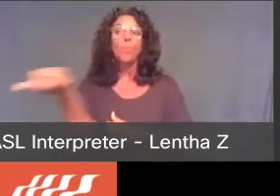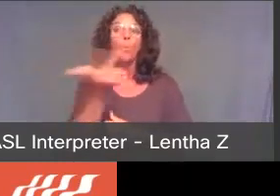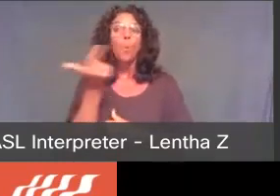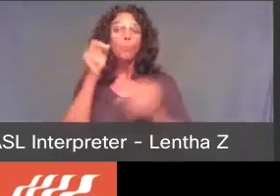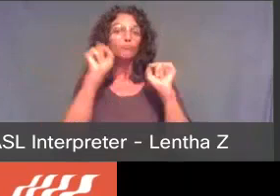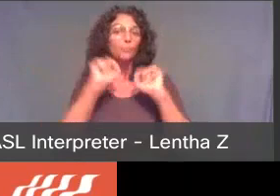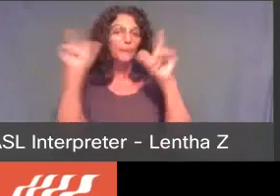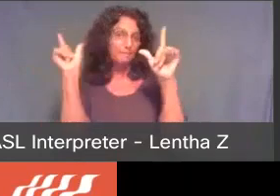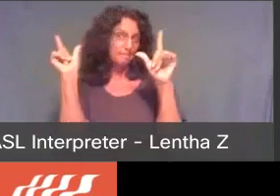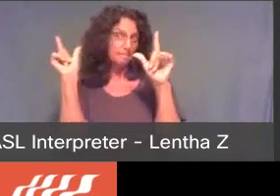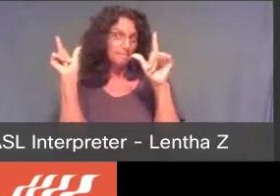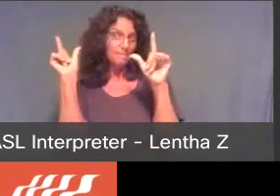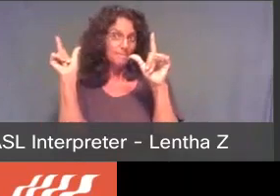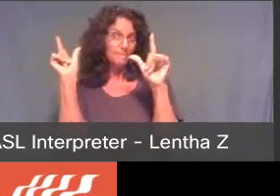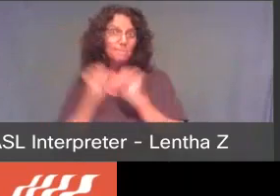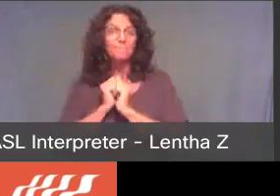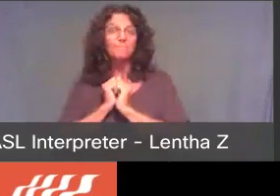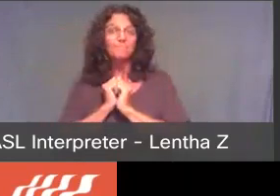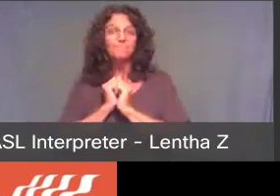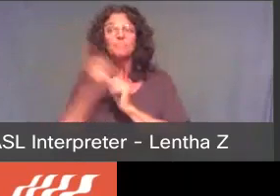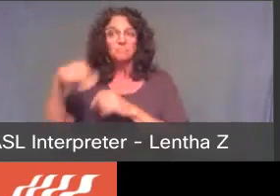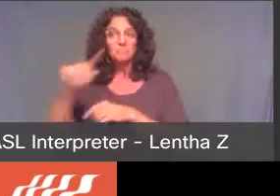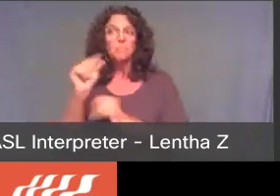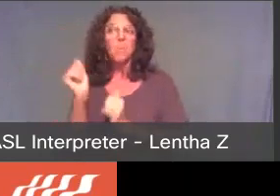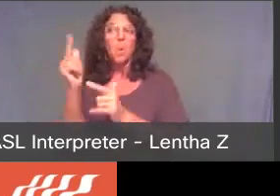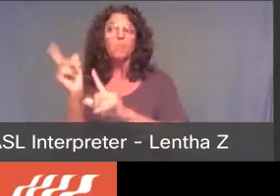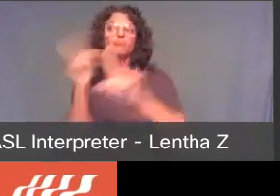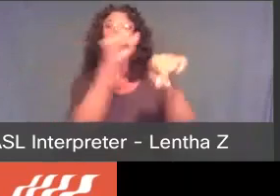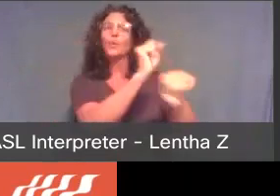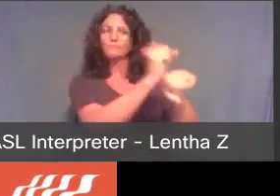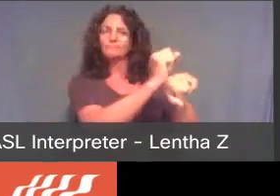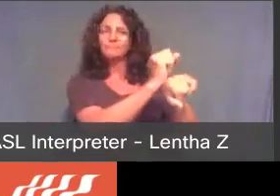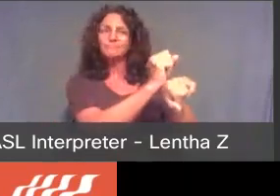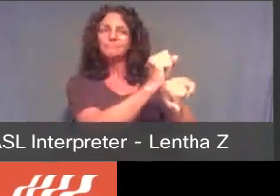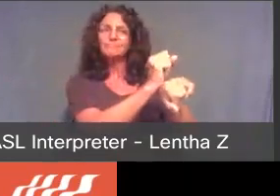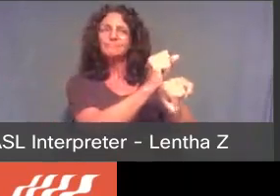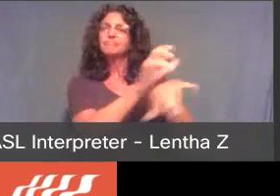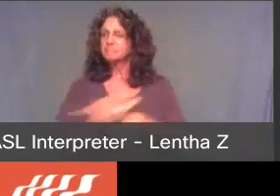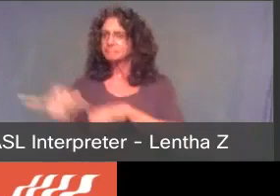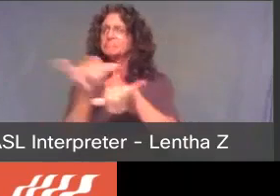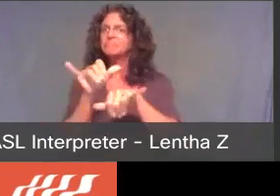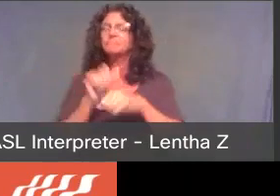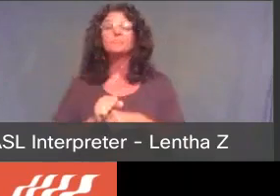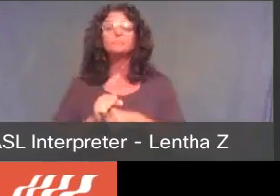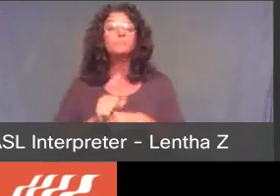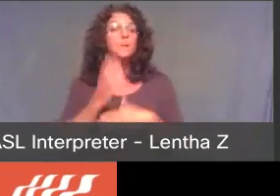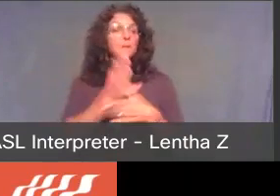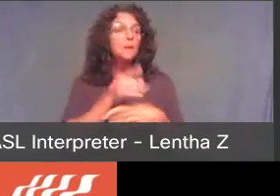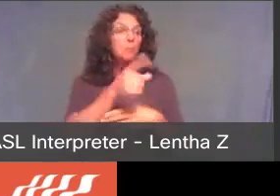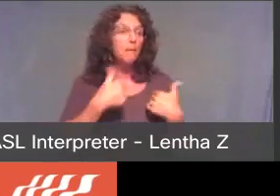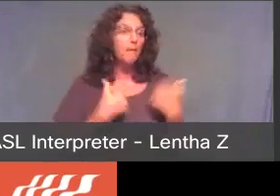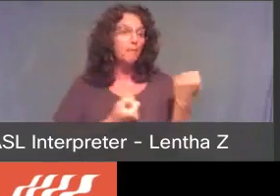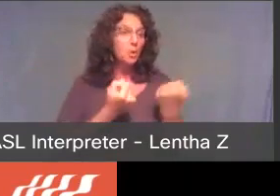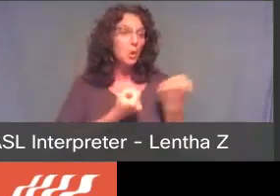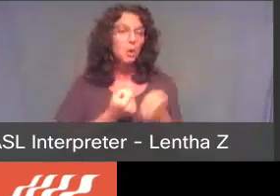and we're all assigned the task of getting to work. And some of us are assigned a car and some of us are assigned